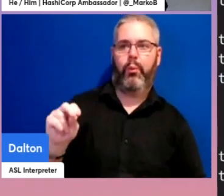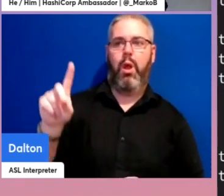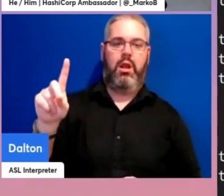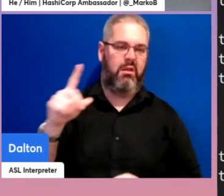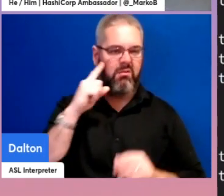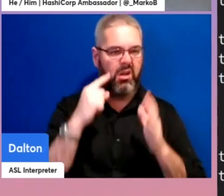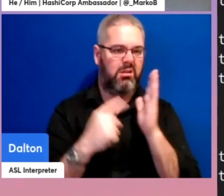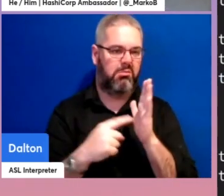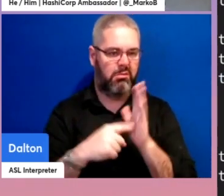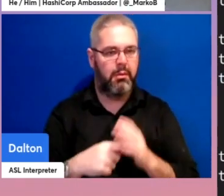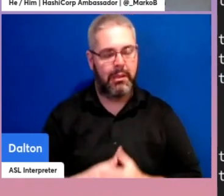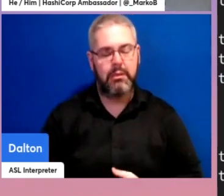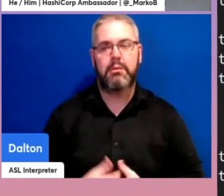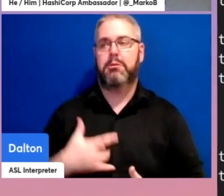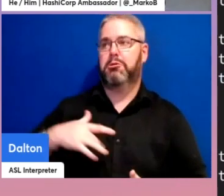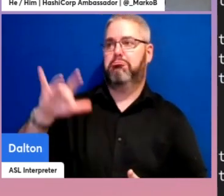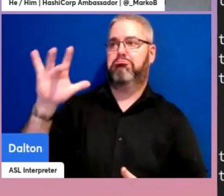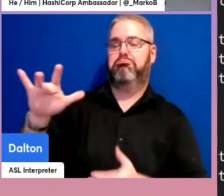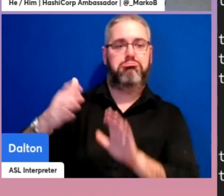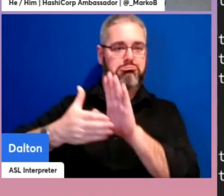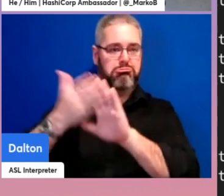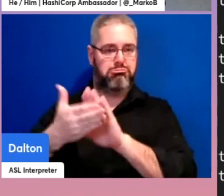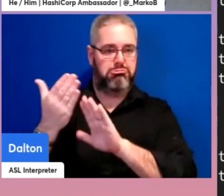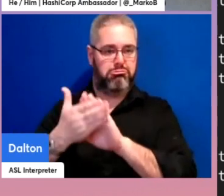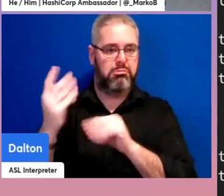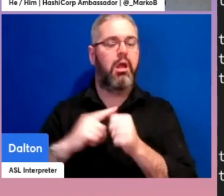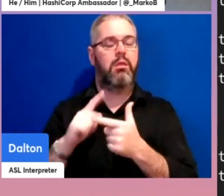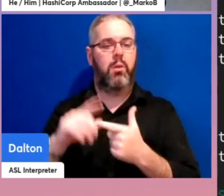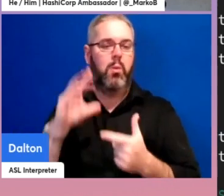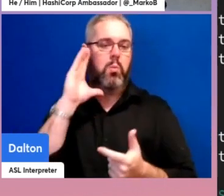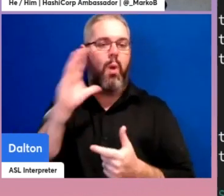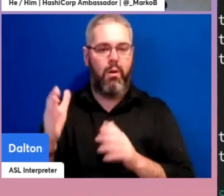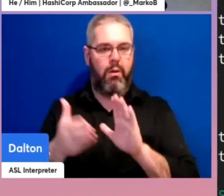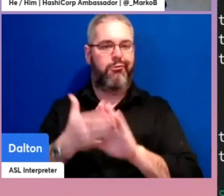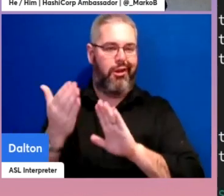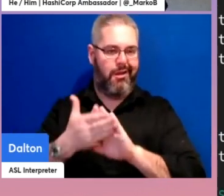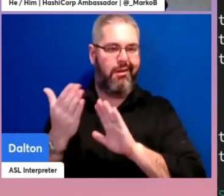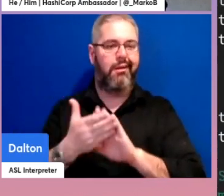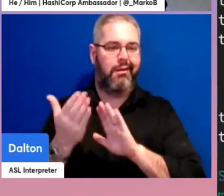just going to run it here, but this time I'm actually going to run it. I'm